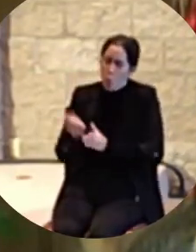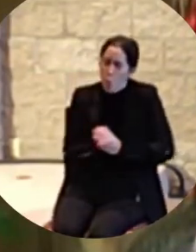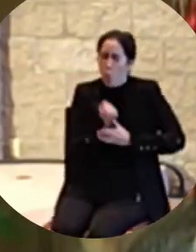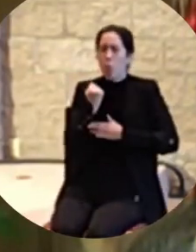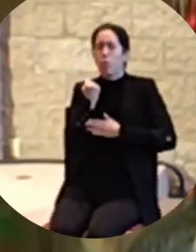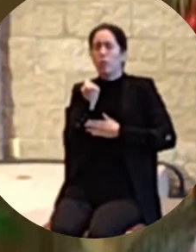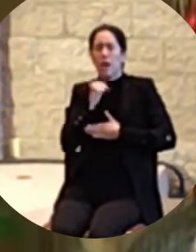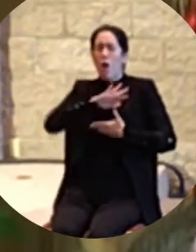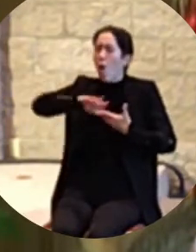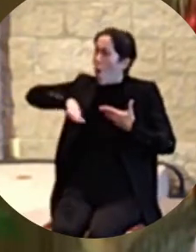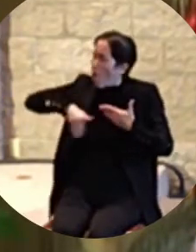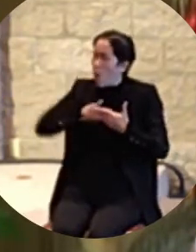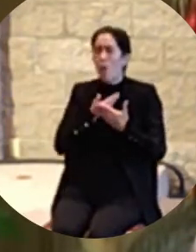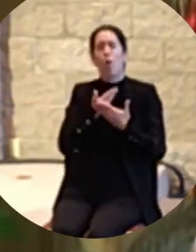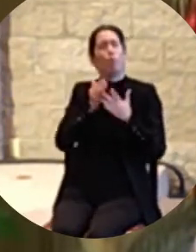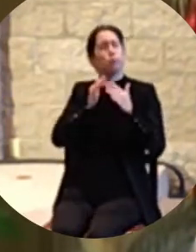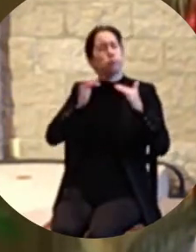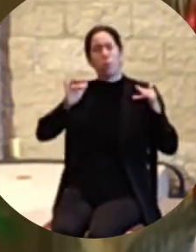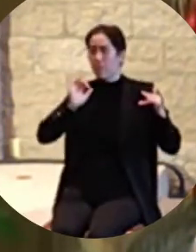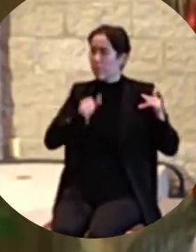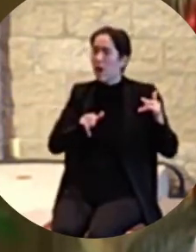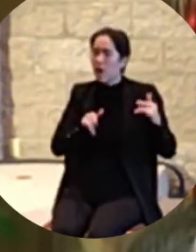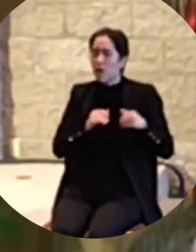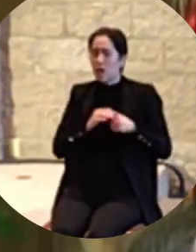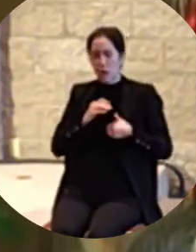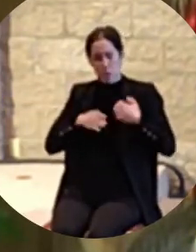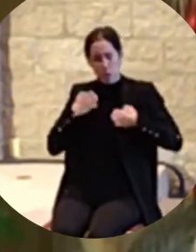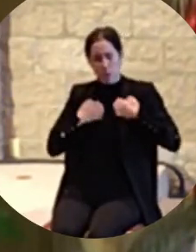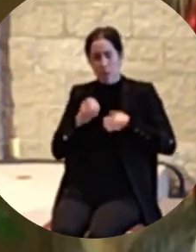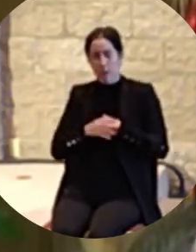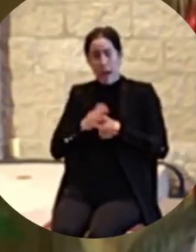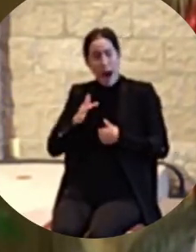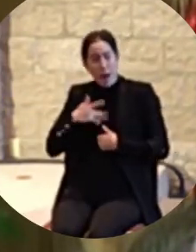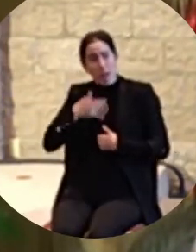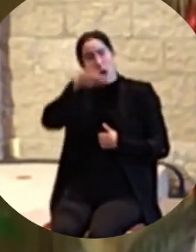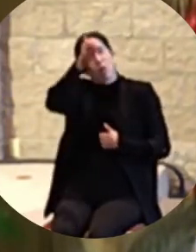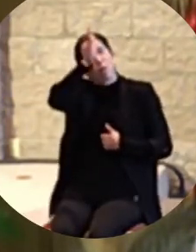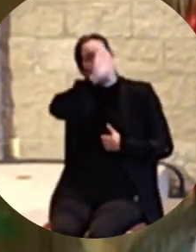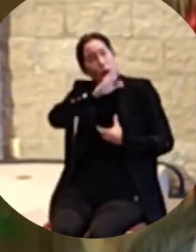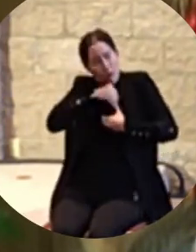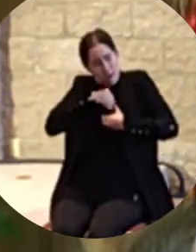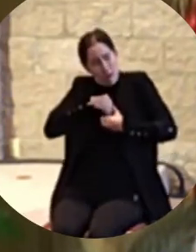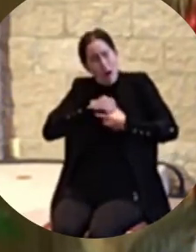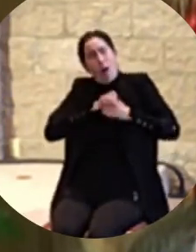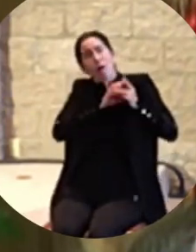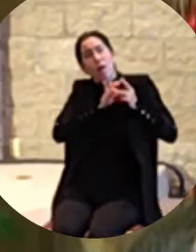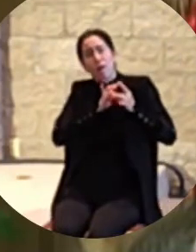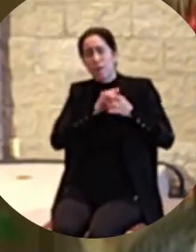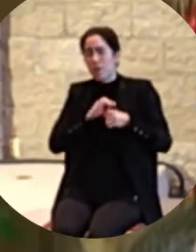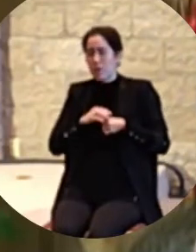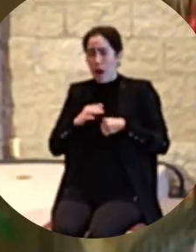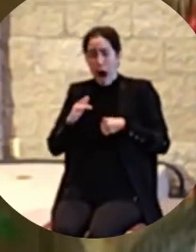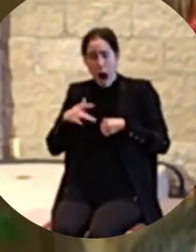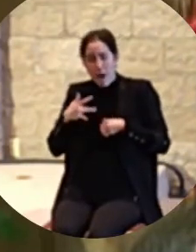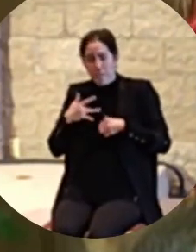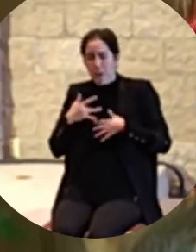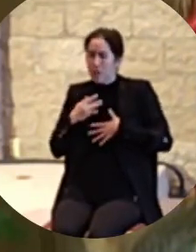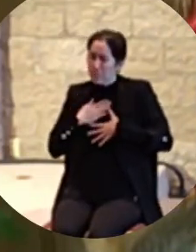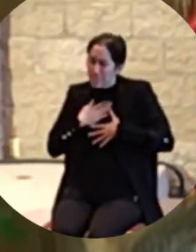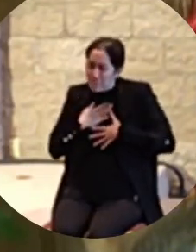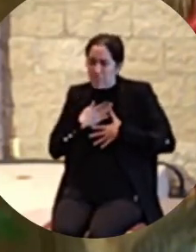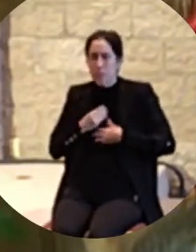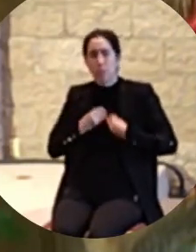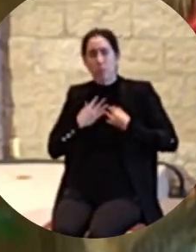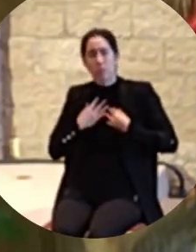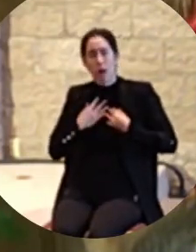And I felt the divine presence, and I felt worthy. I asked Gregory on the other side